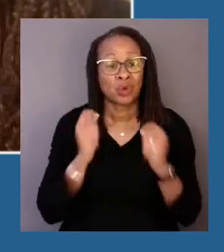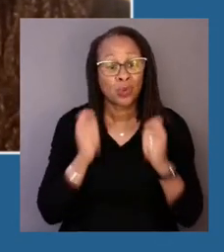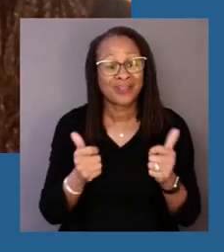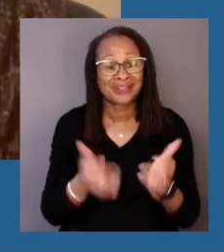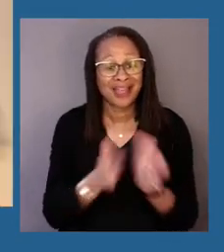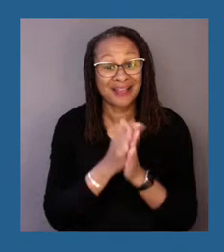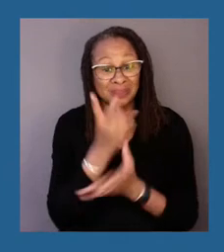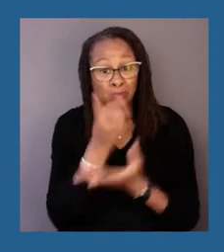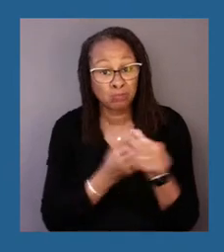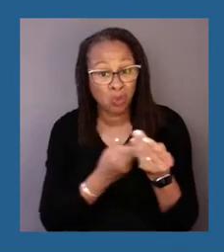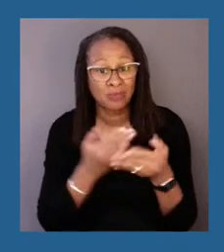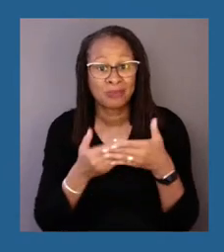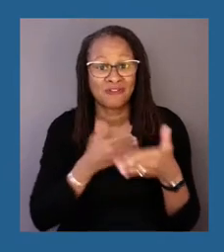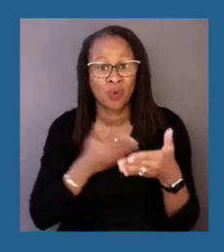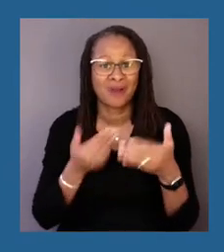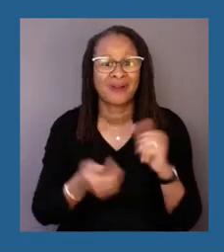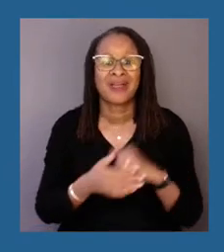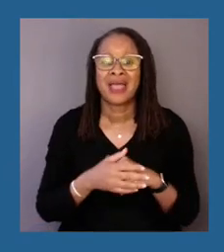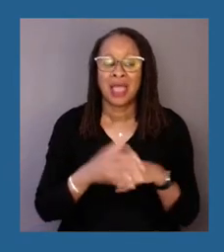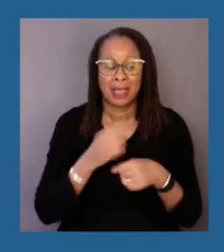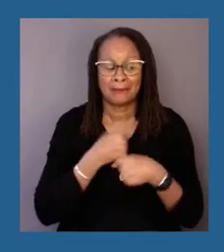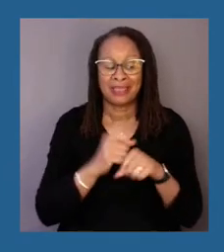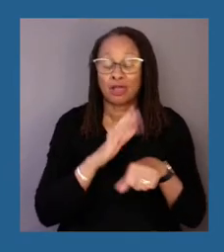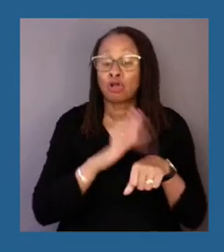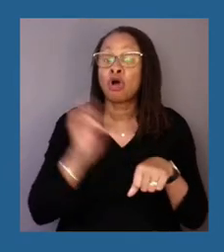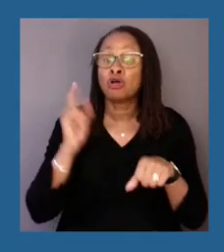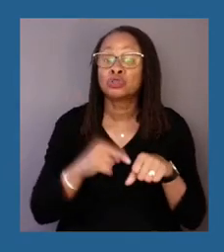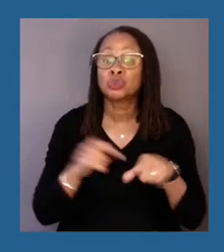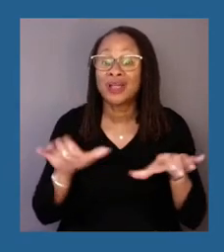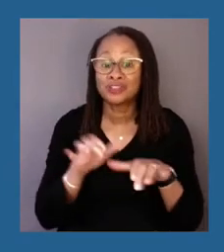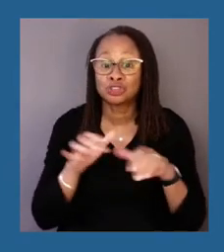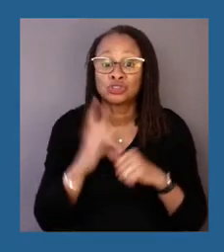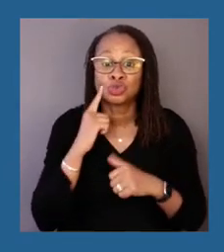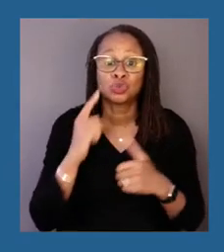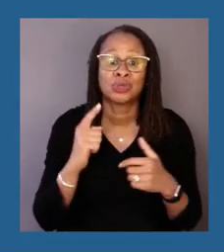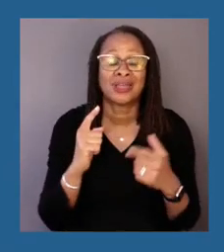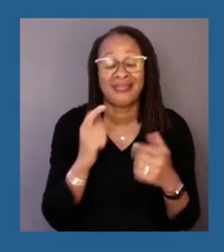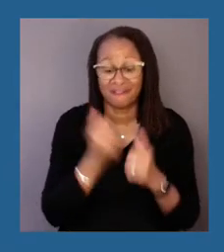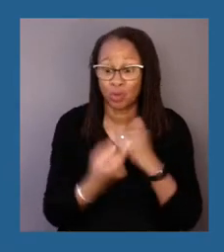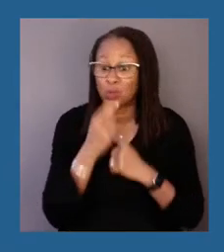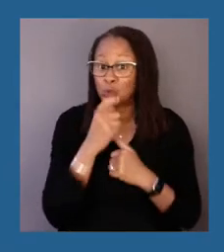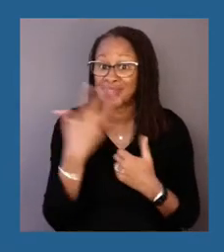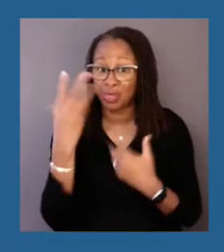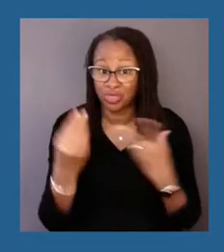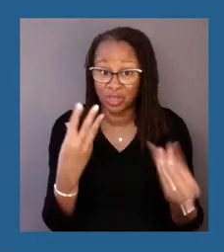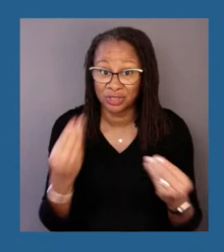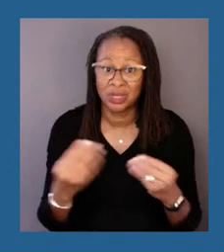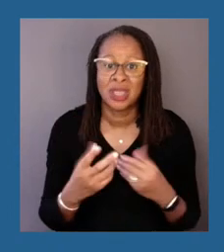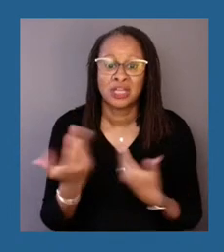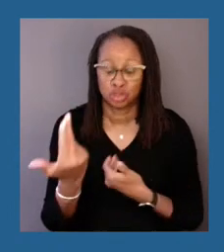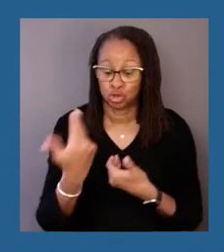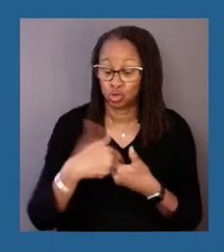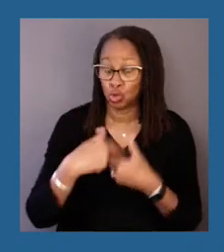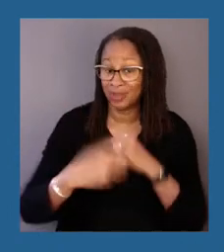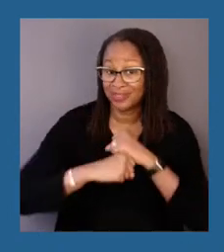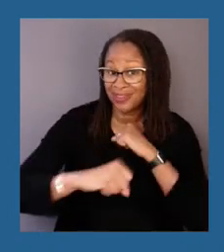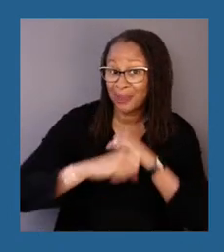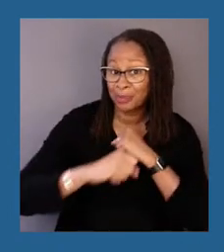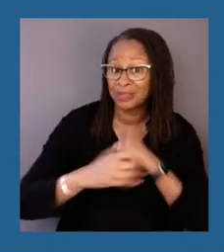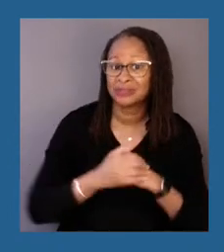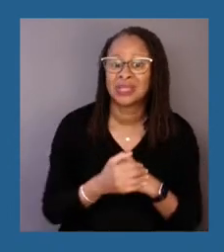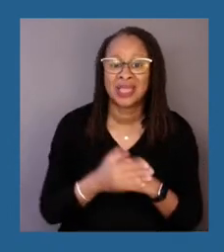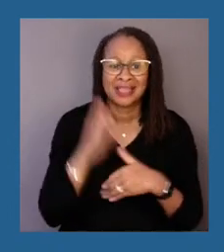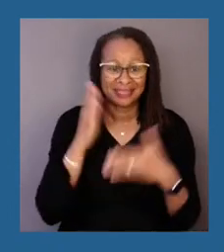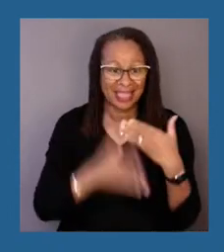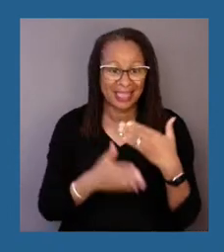you before I make a call to action to everyone who's out there to join this campaign, which ends at the end of